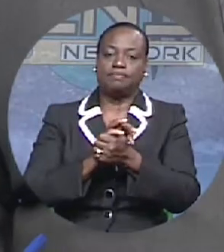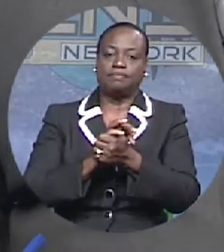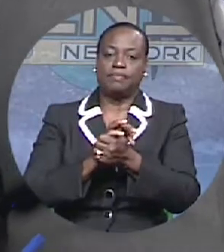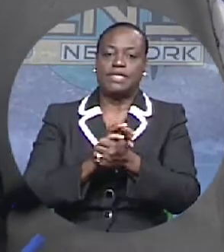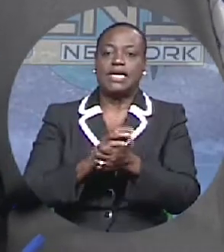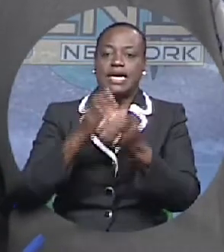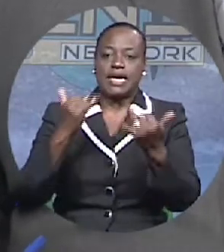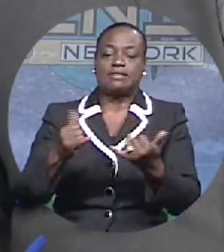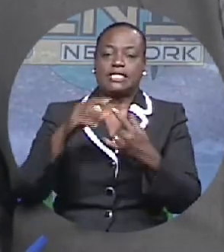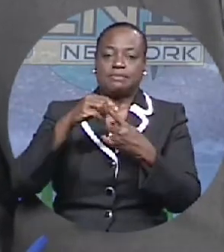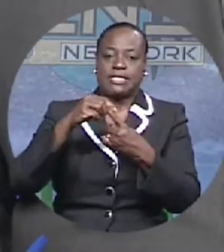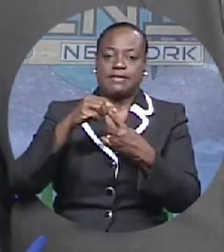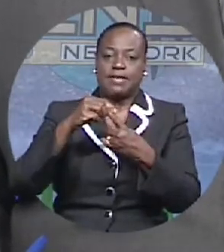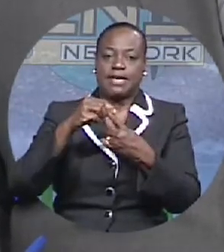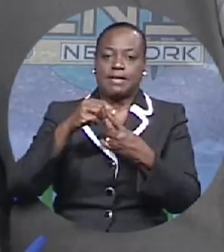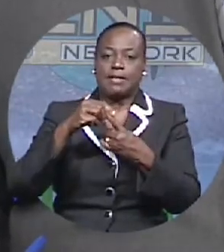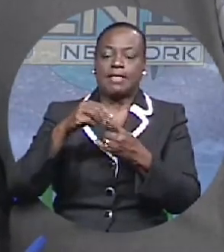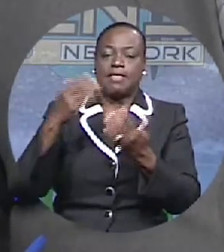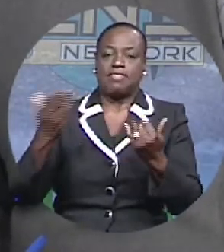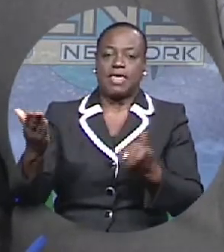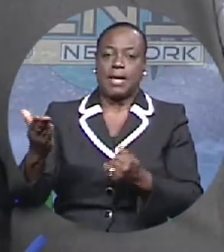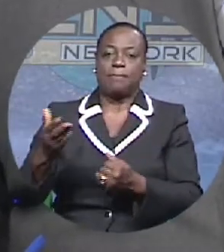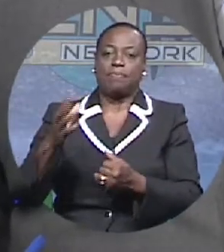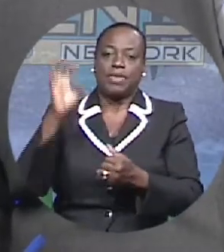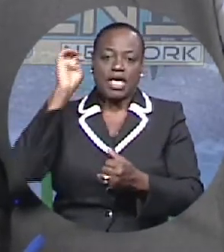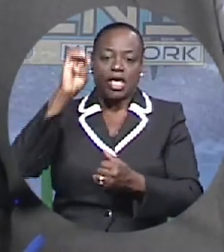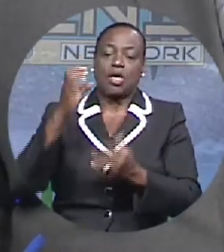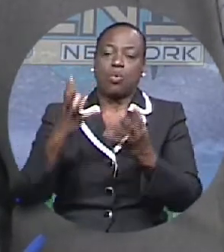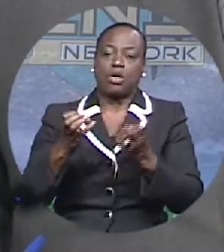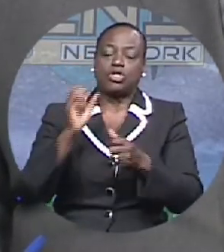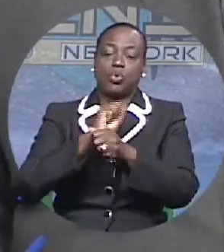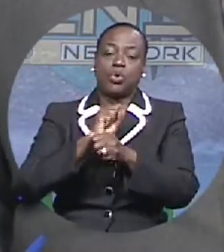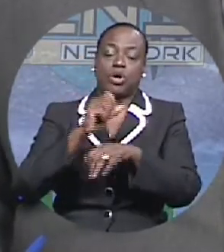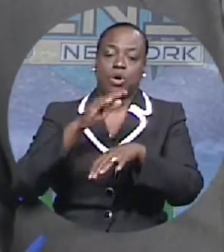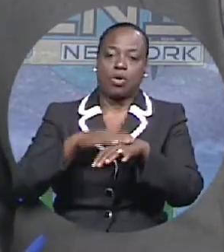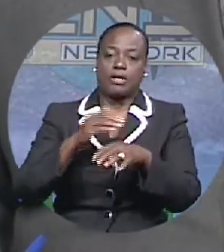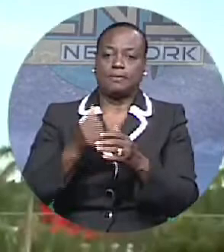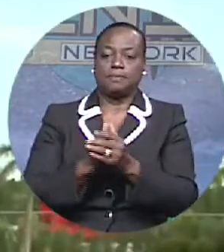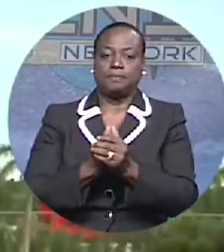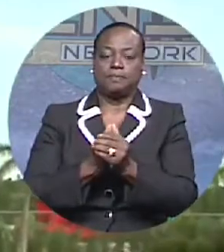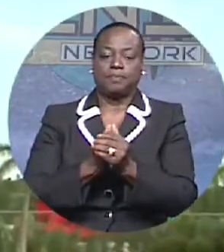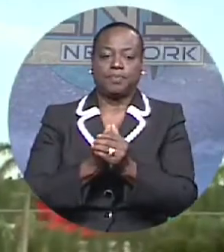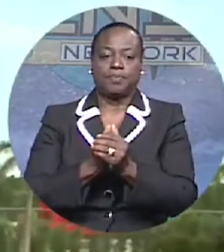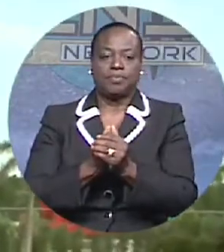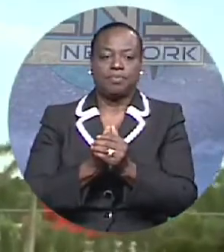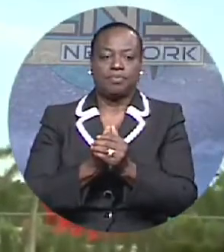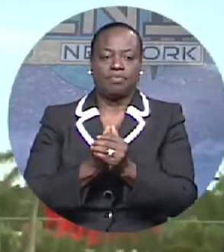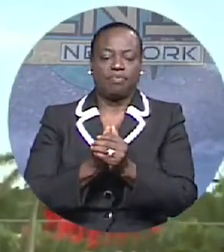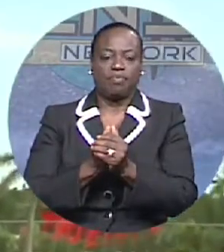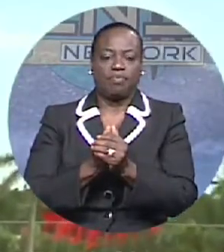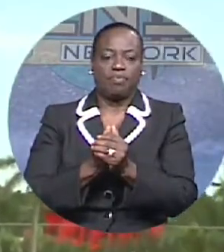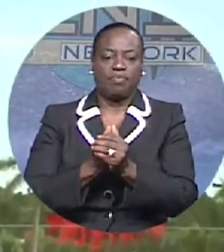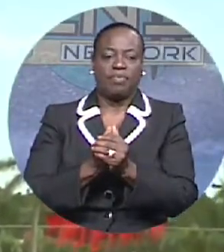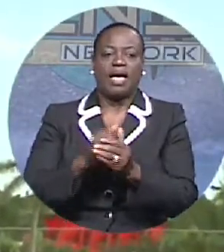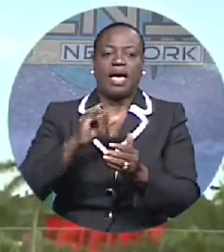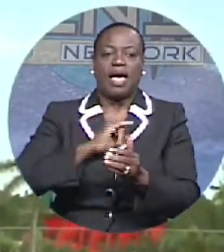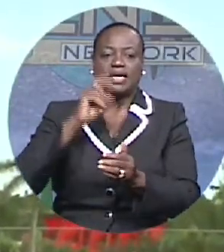he says he's going to have to work on to pop a big jump. Mainly my